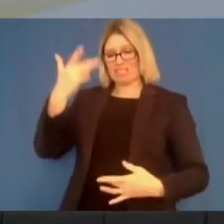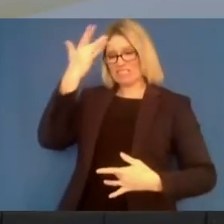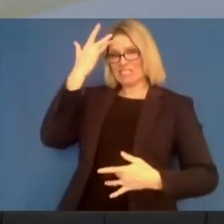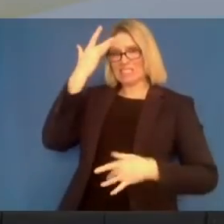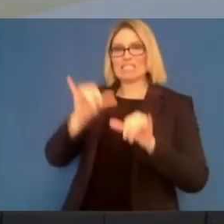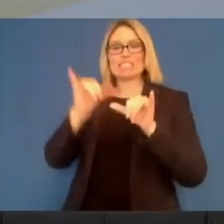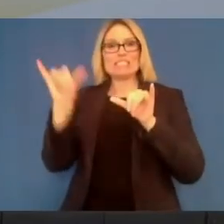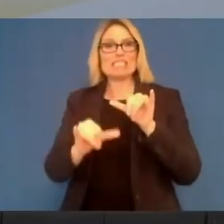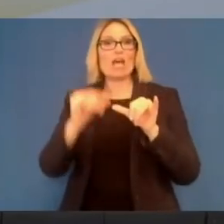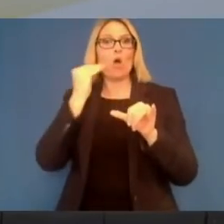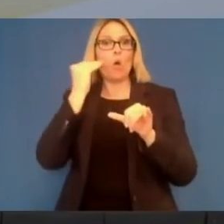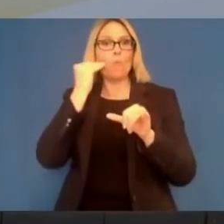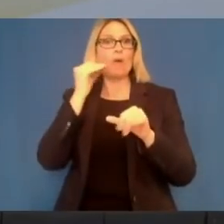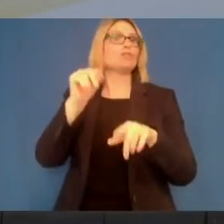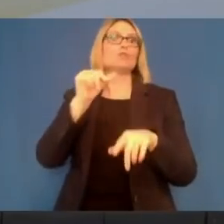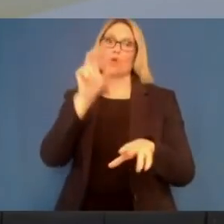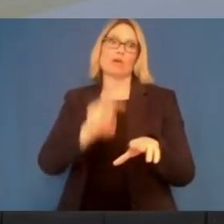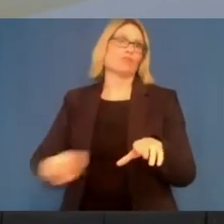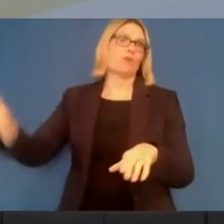avoid non-essential travel.